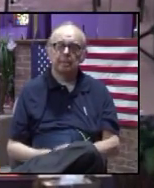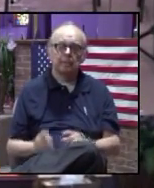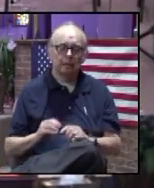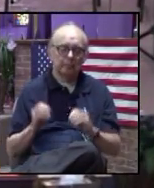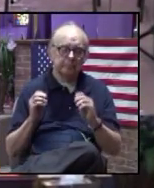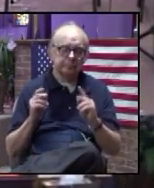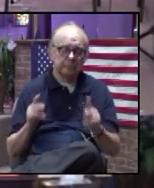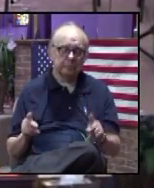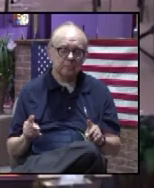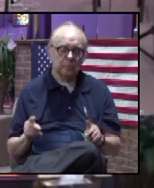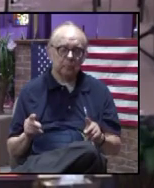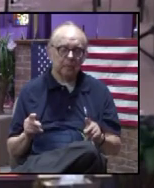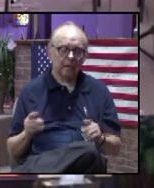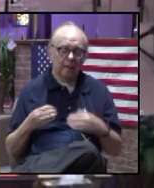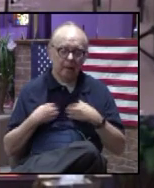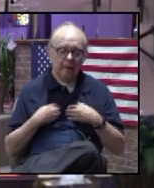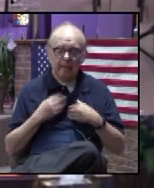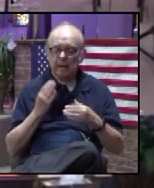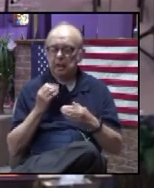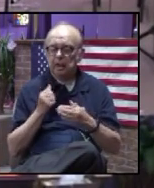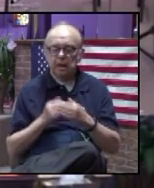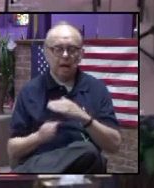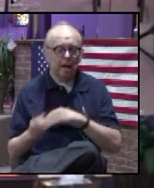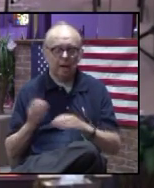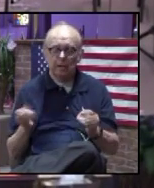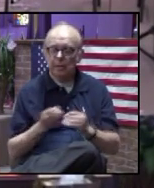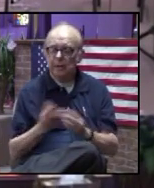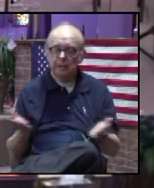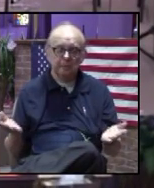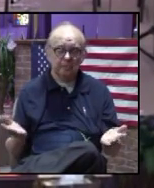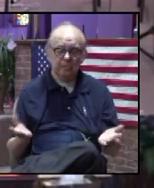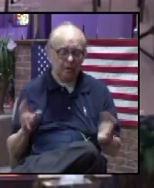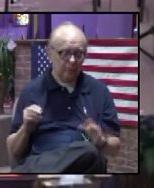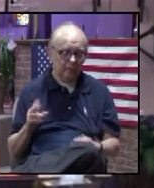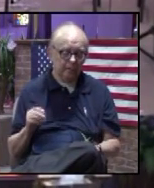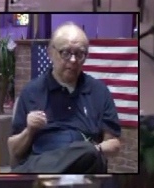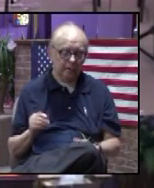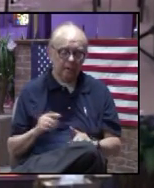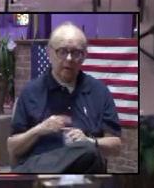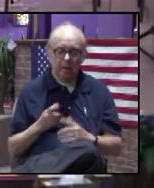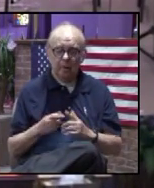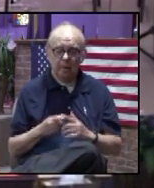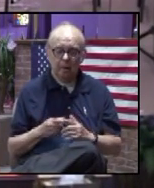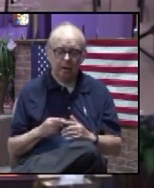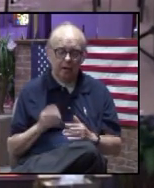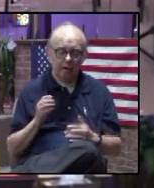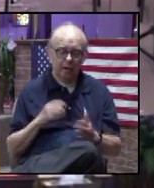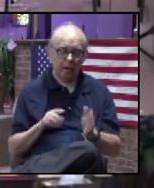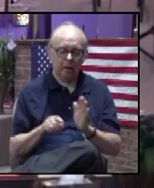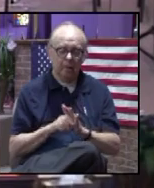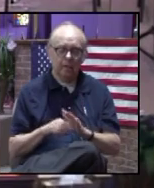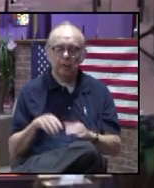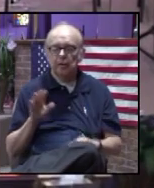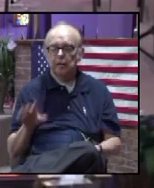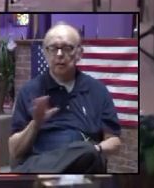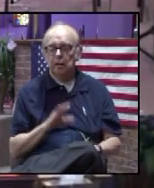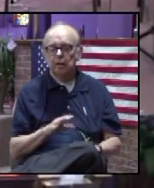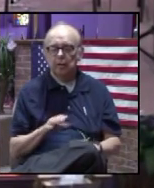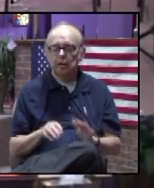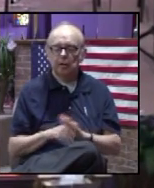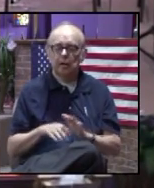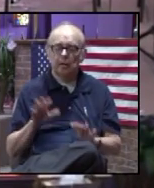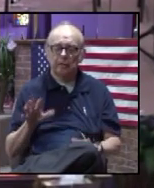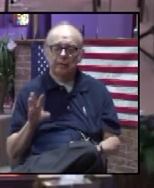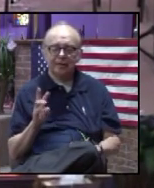no longer is he going to be able to hide anything whatsoever. But then if you go on into verses 55 and